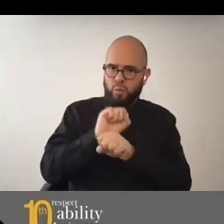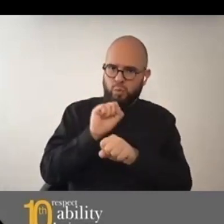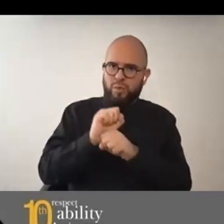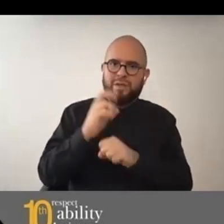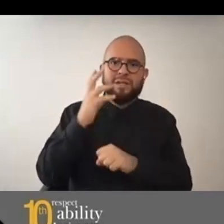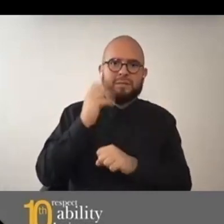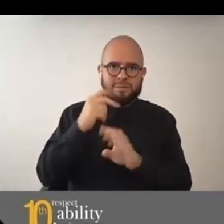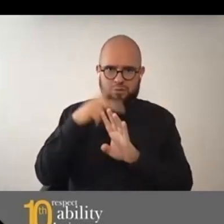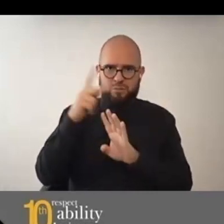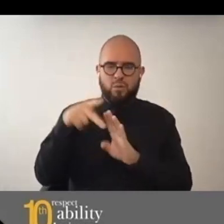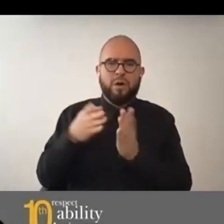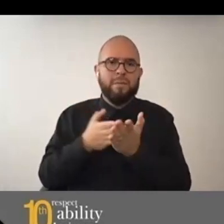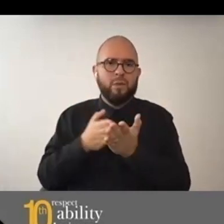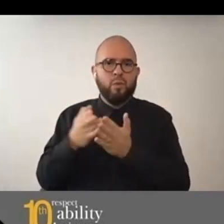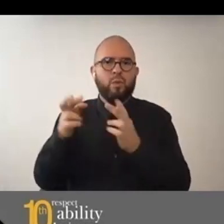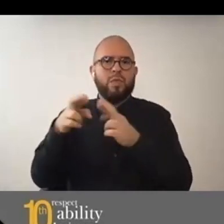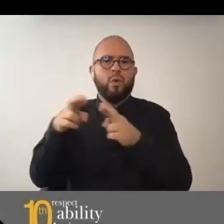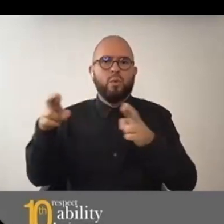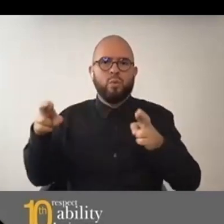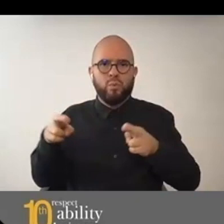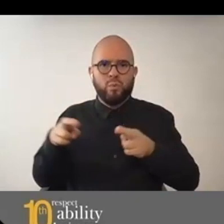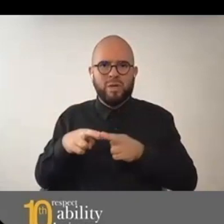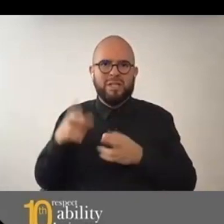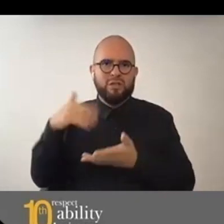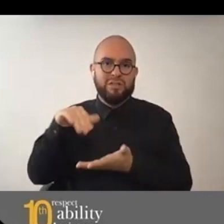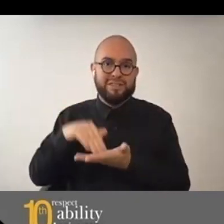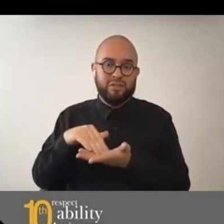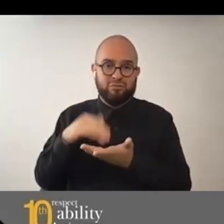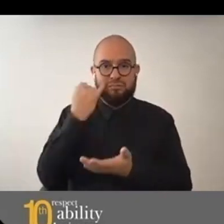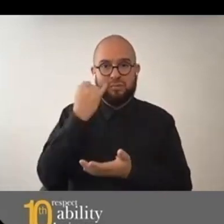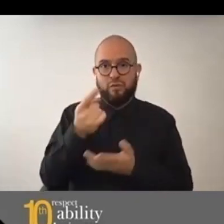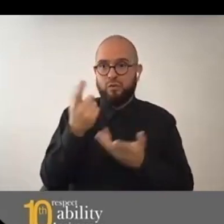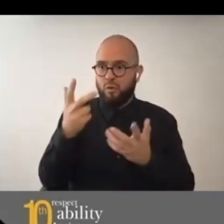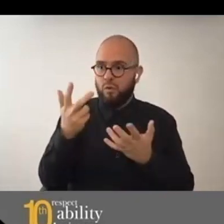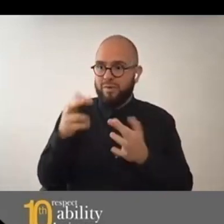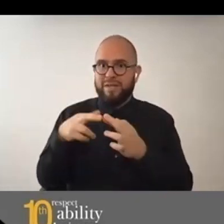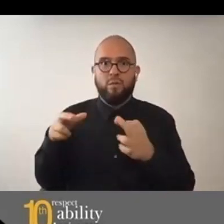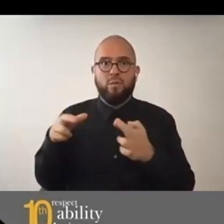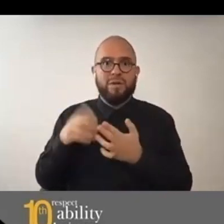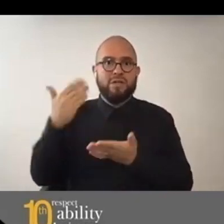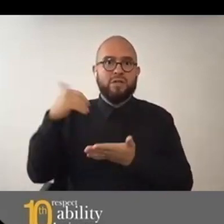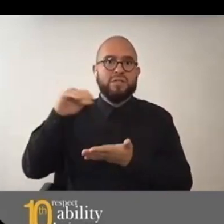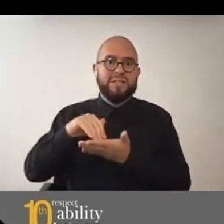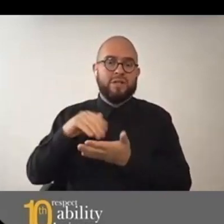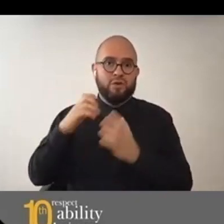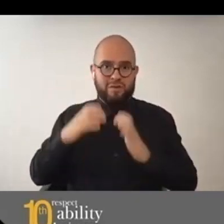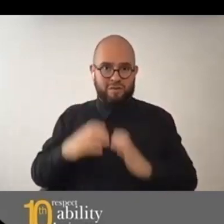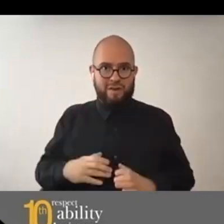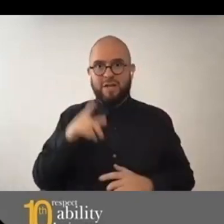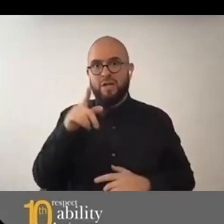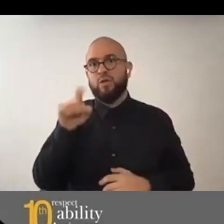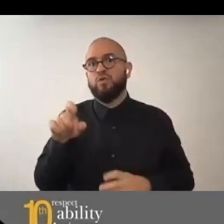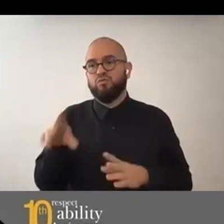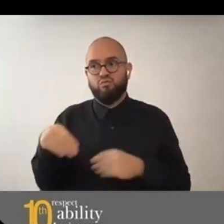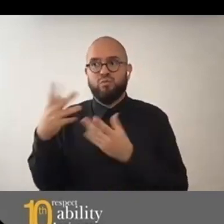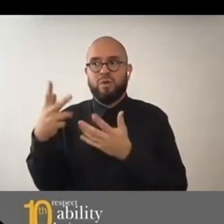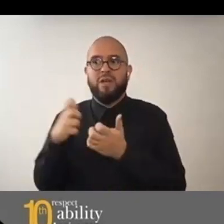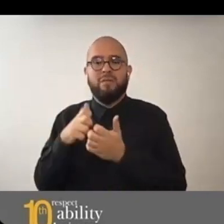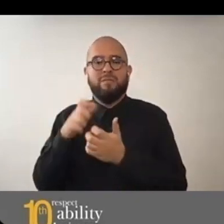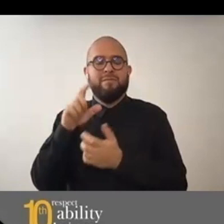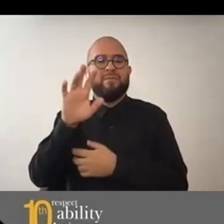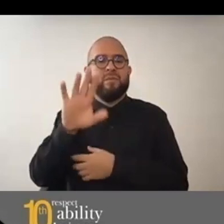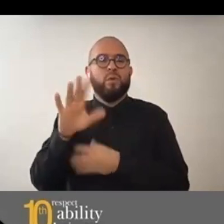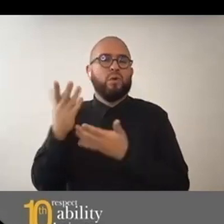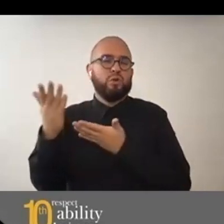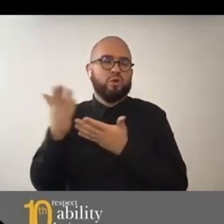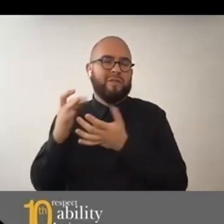regional center. So if you're already a regional center client, it's something to talk to your service coordinator about. There